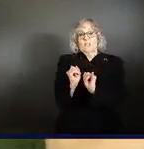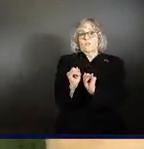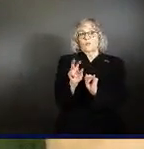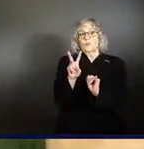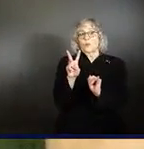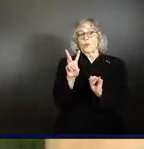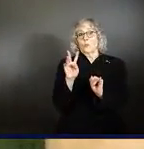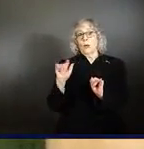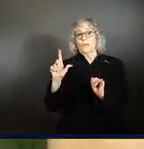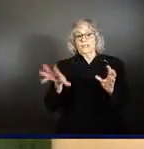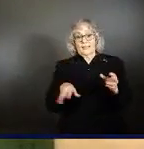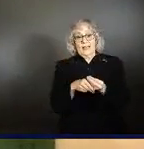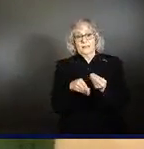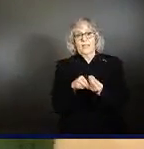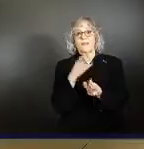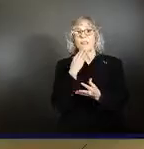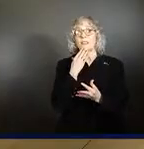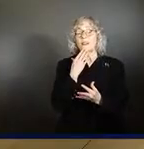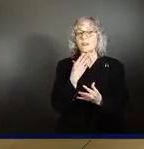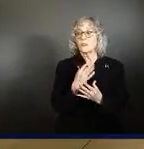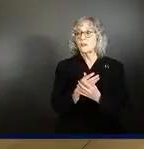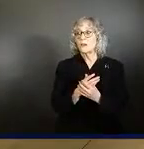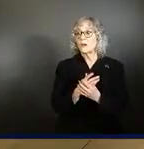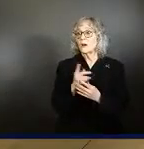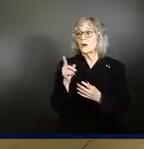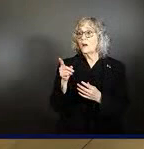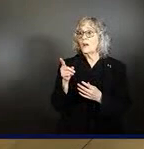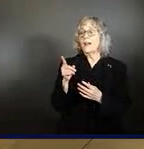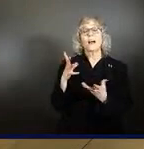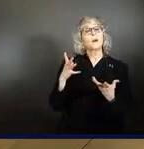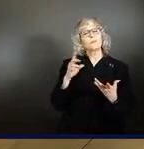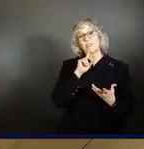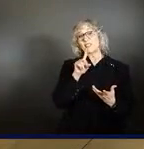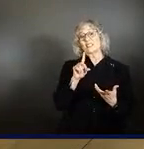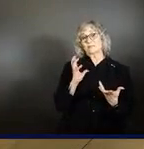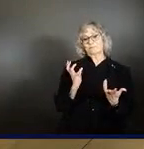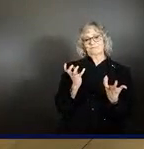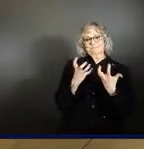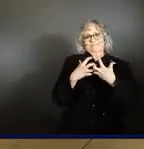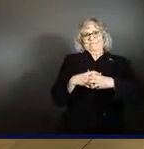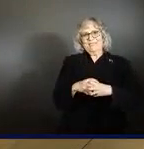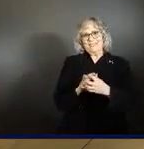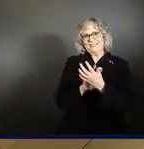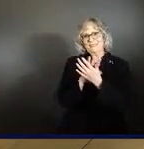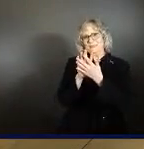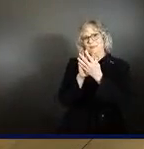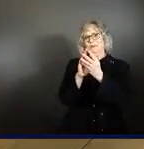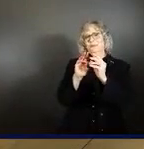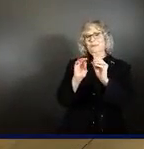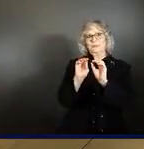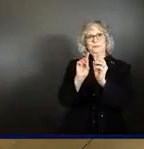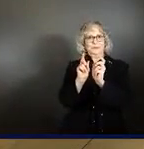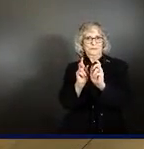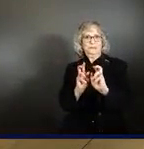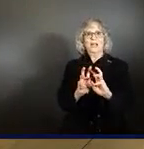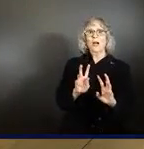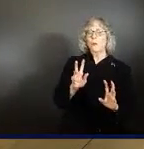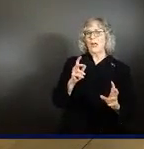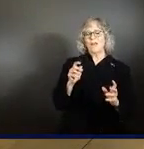images. It's a process on its own. It's a whole art. We have experts in-house back at Space Telescope that did all